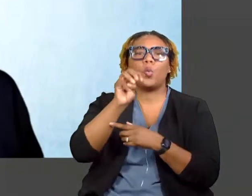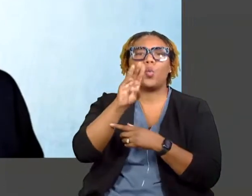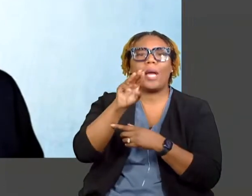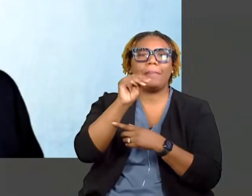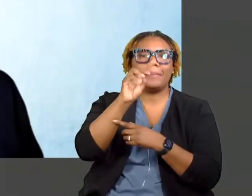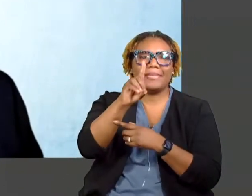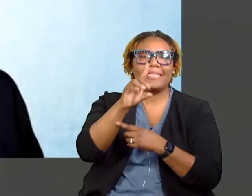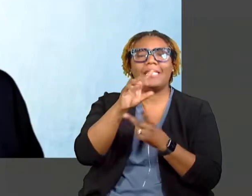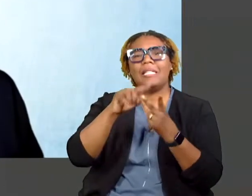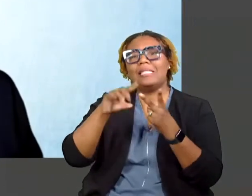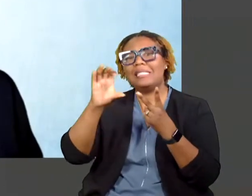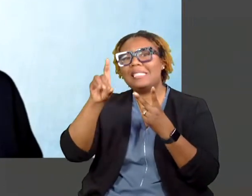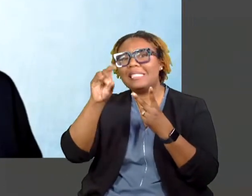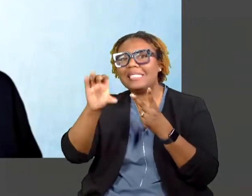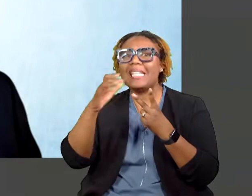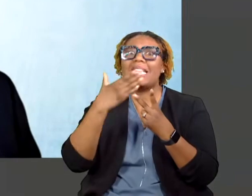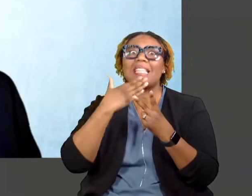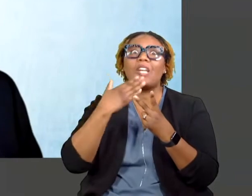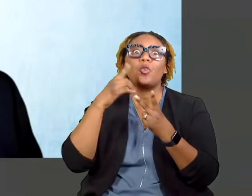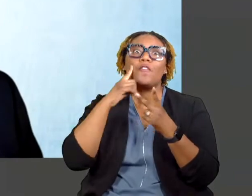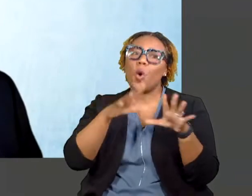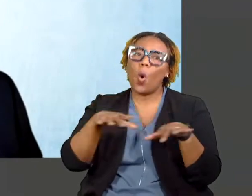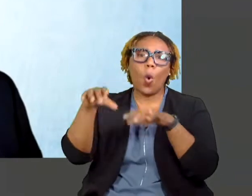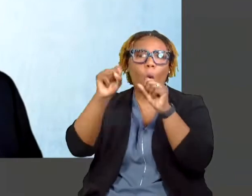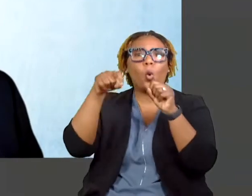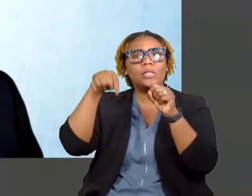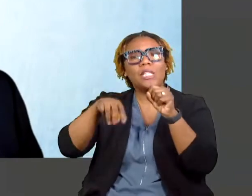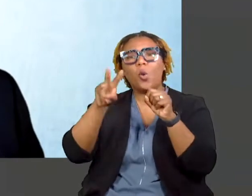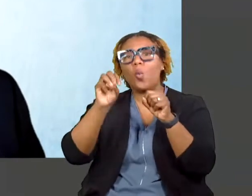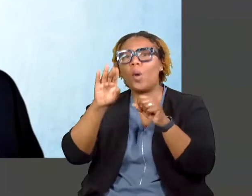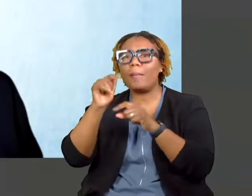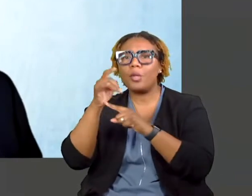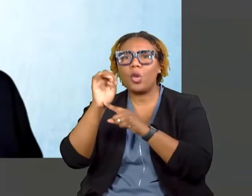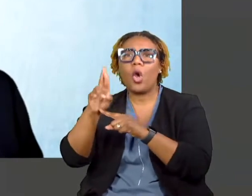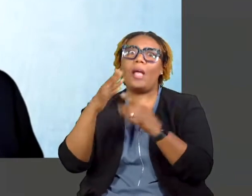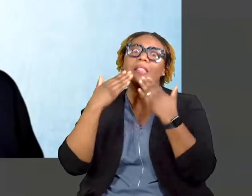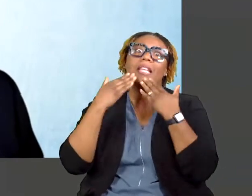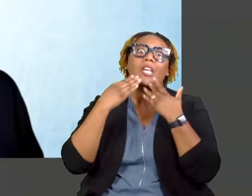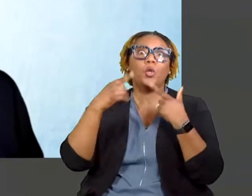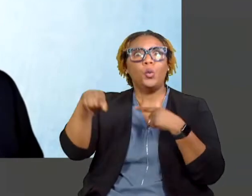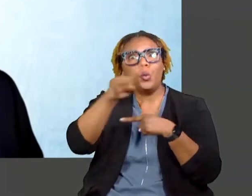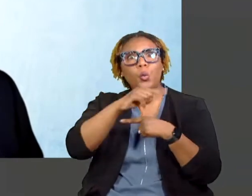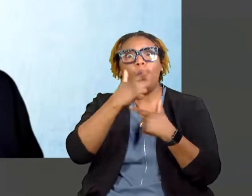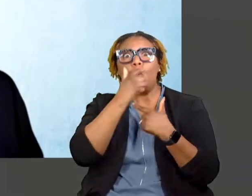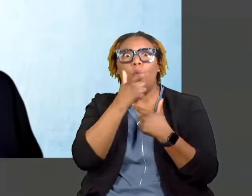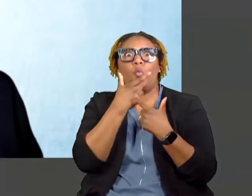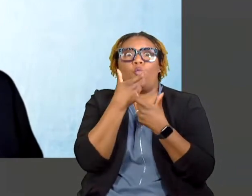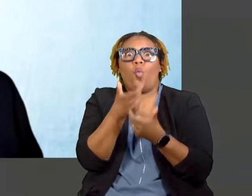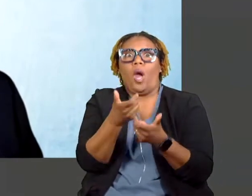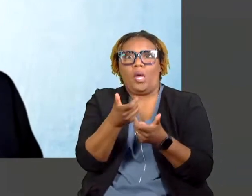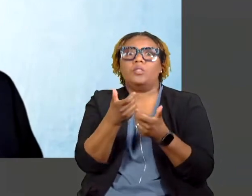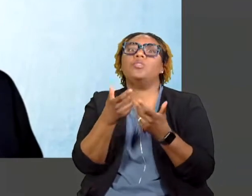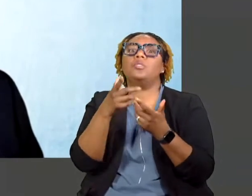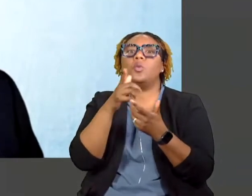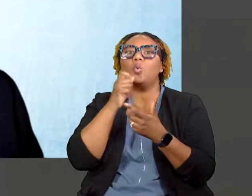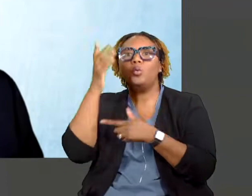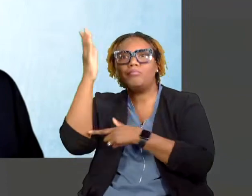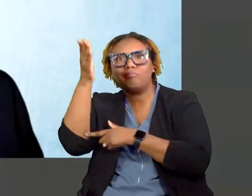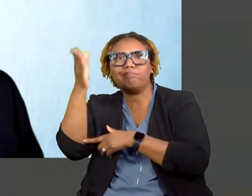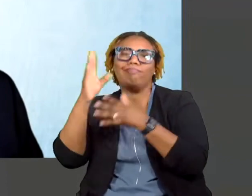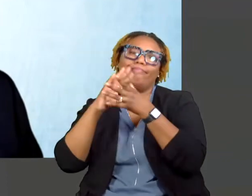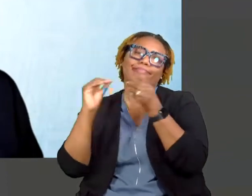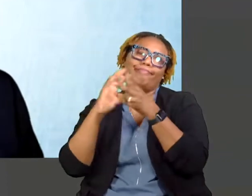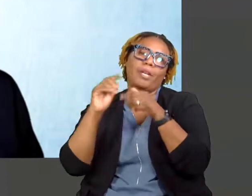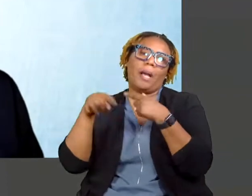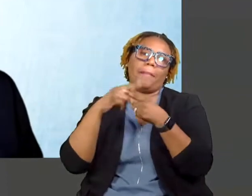for hosting this webinar, and thank you all for taking the time out of your day to join us here and talk a little bit more about avian influenza.